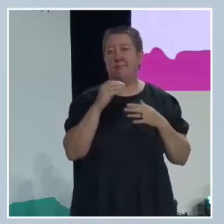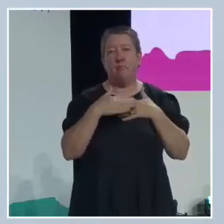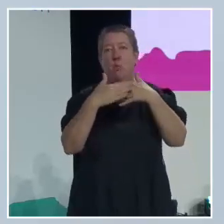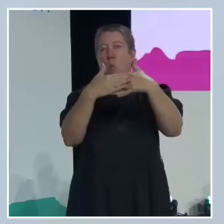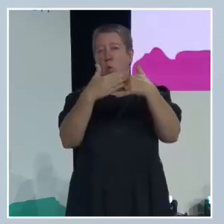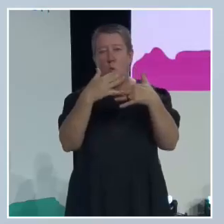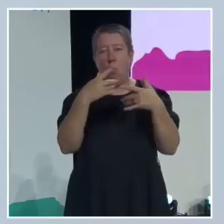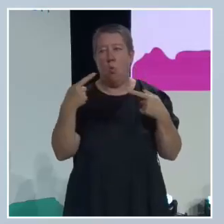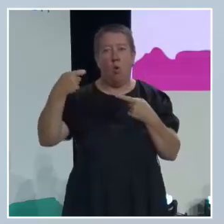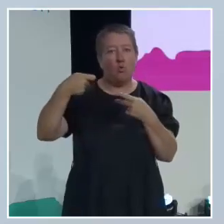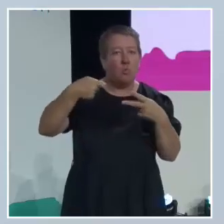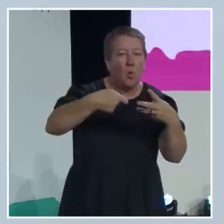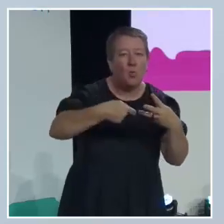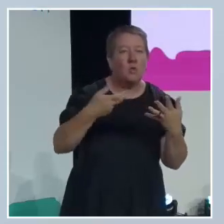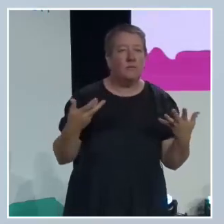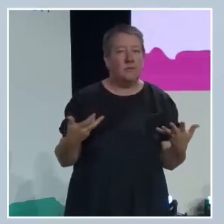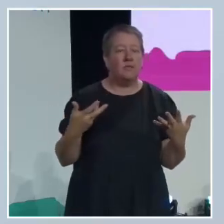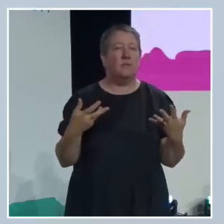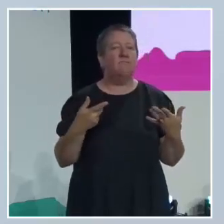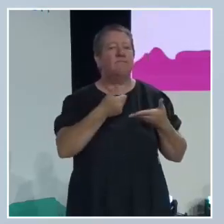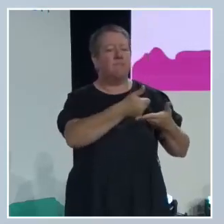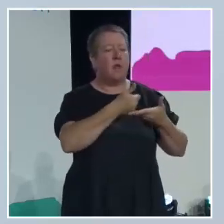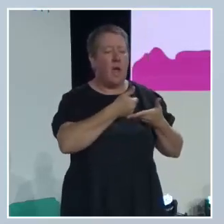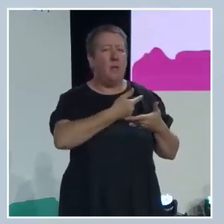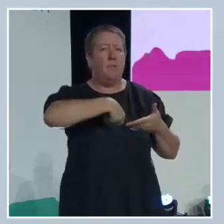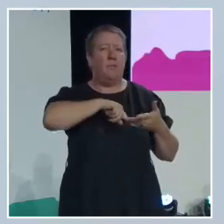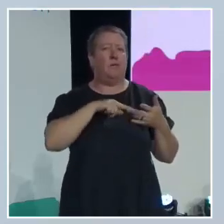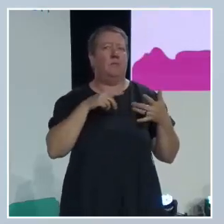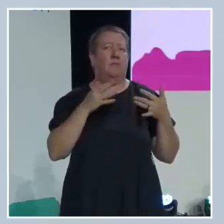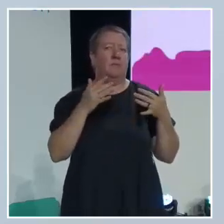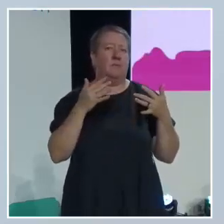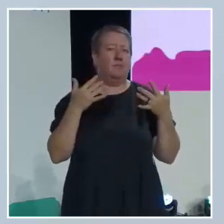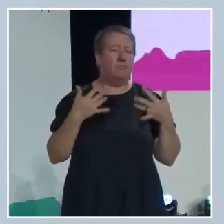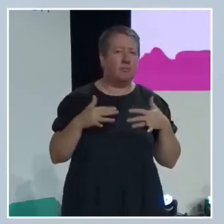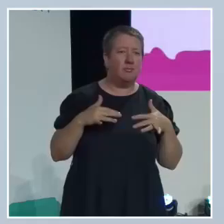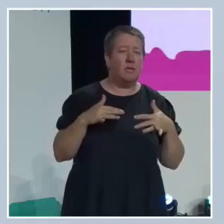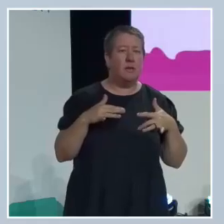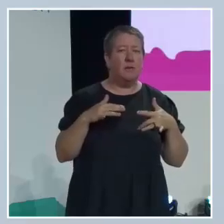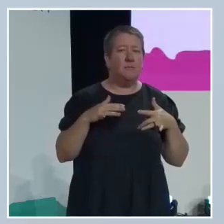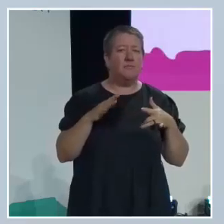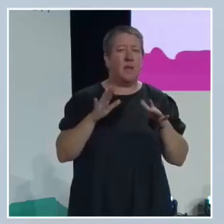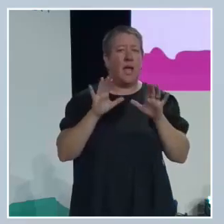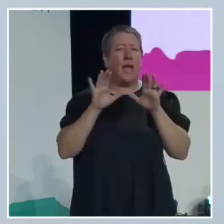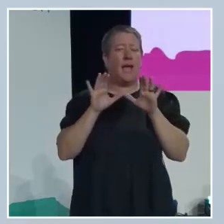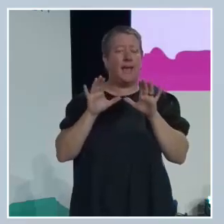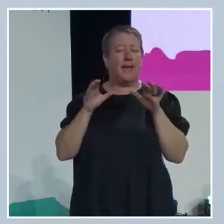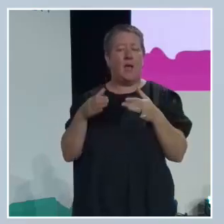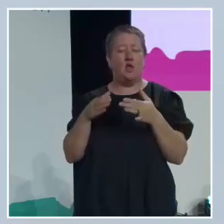contributions, helping us tremendously identify the category